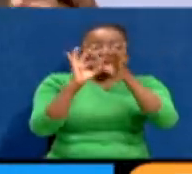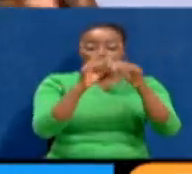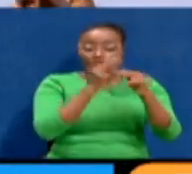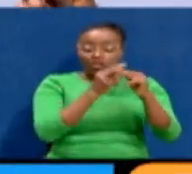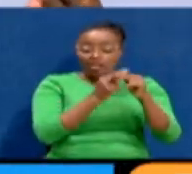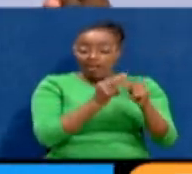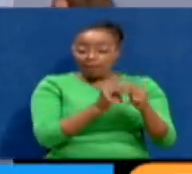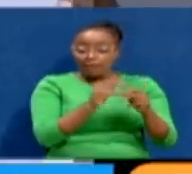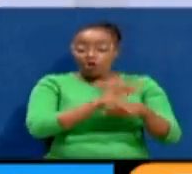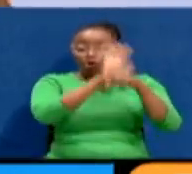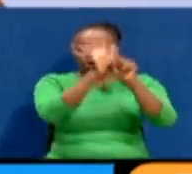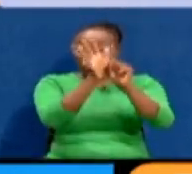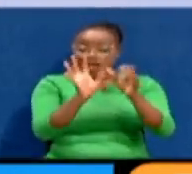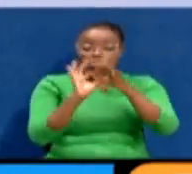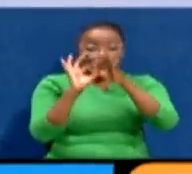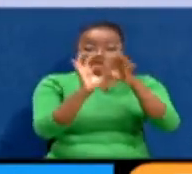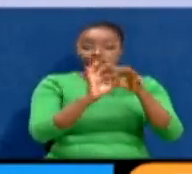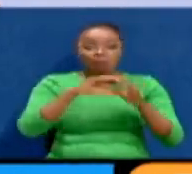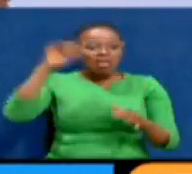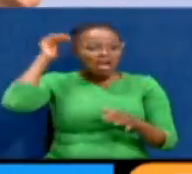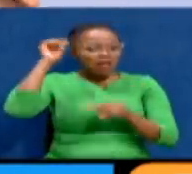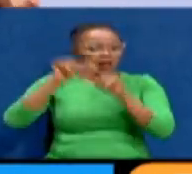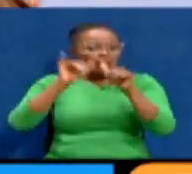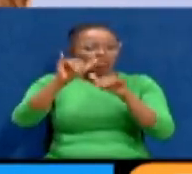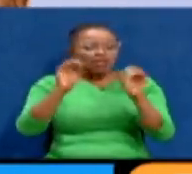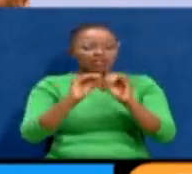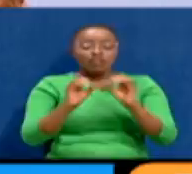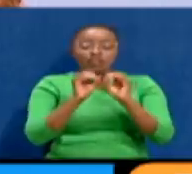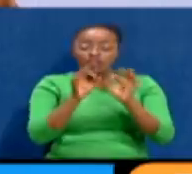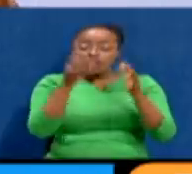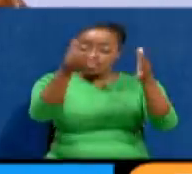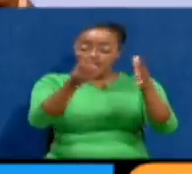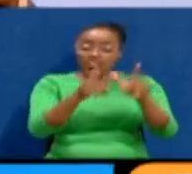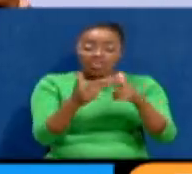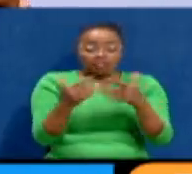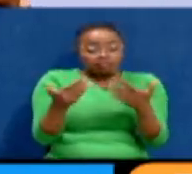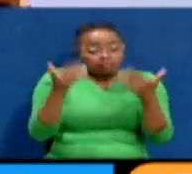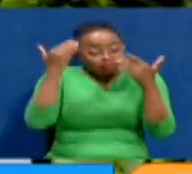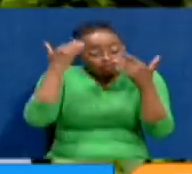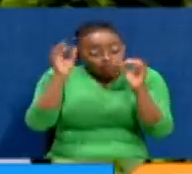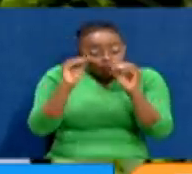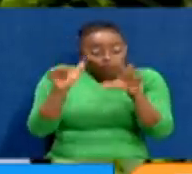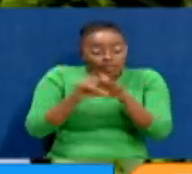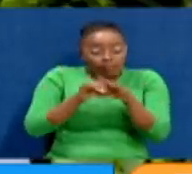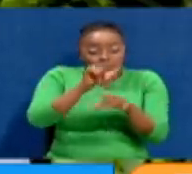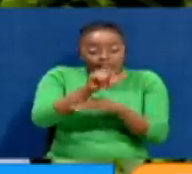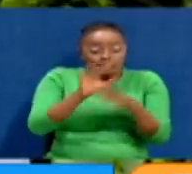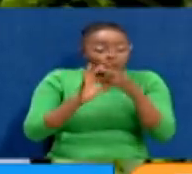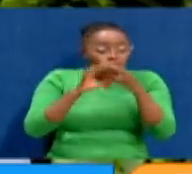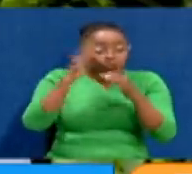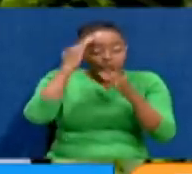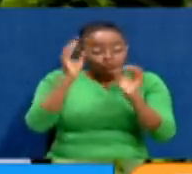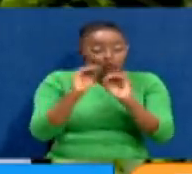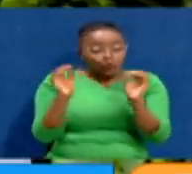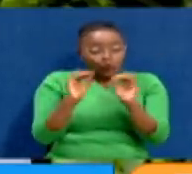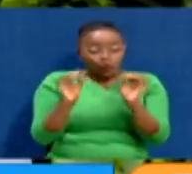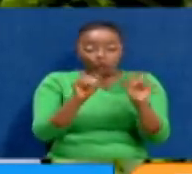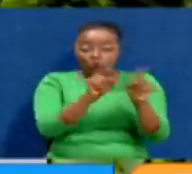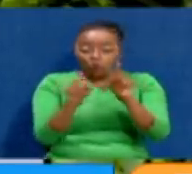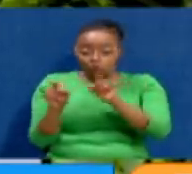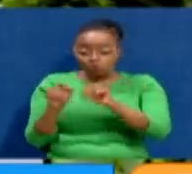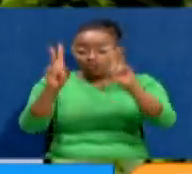called Corona Coalition. I've not heard about it. At least if it exists, then I don't know the membership of that coalition.